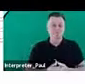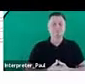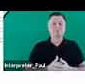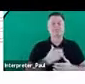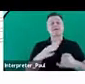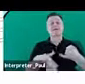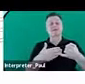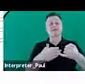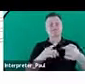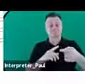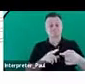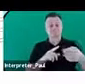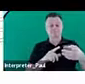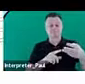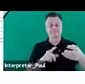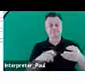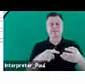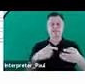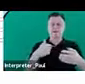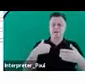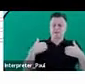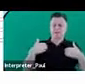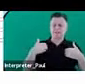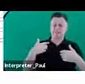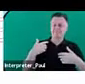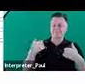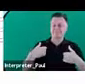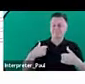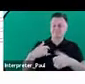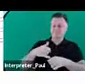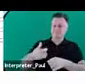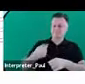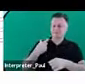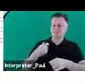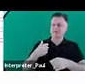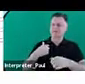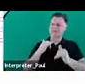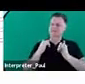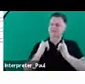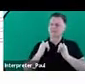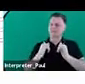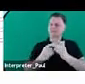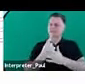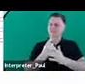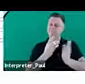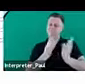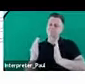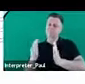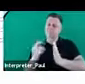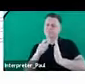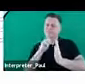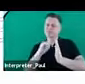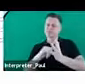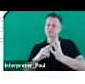one. I'm on medication for my health condition. I would like my interview to be scheduled for the afternoon. And this will allow the